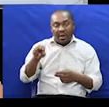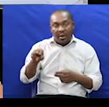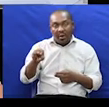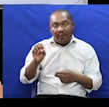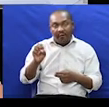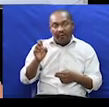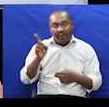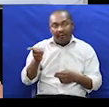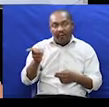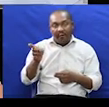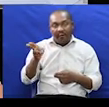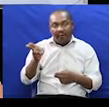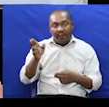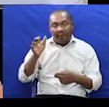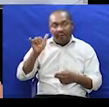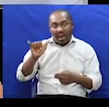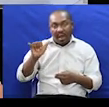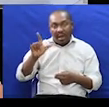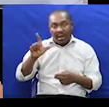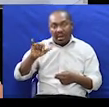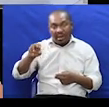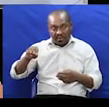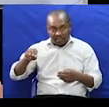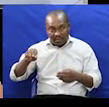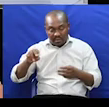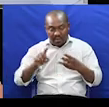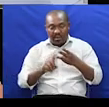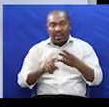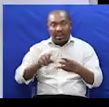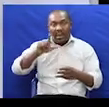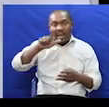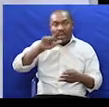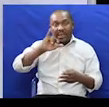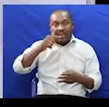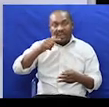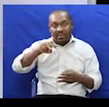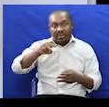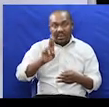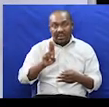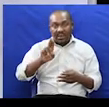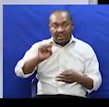is litmus paper. So the common indicators we have,